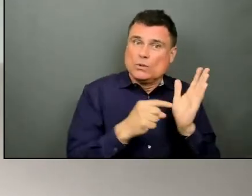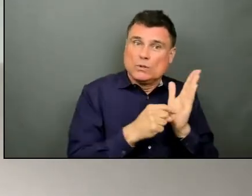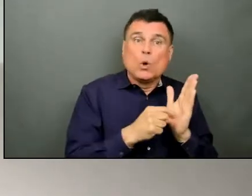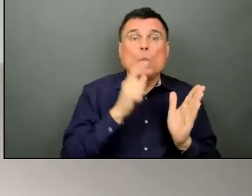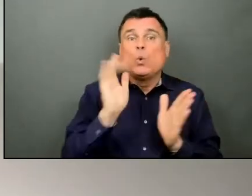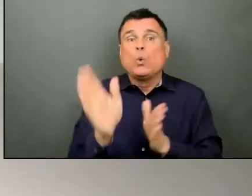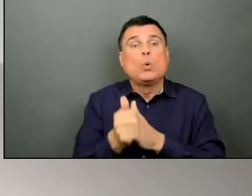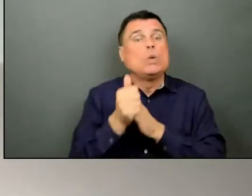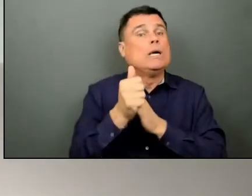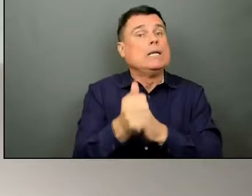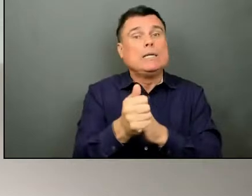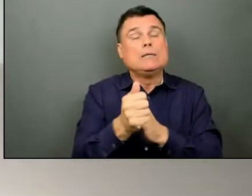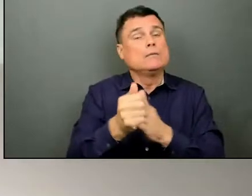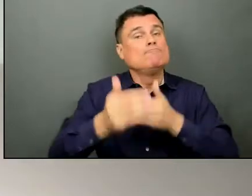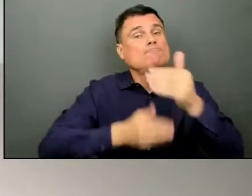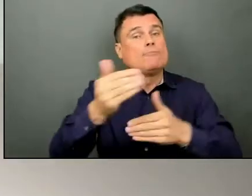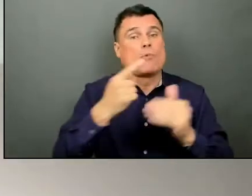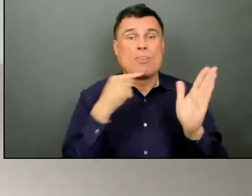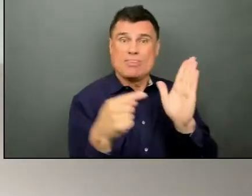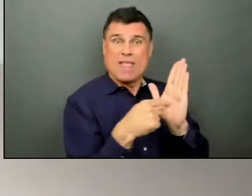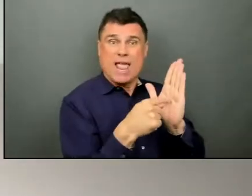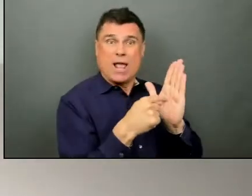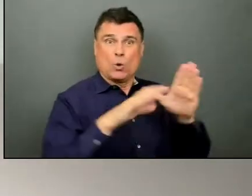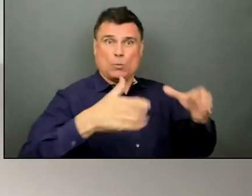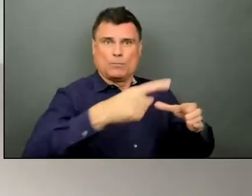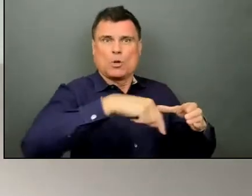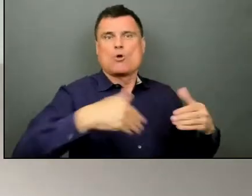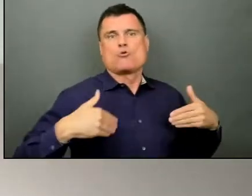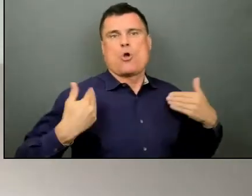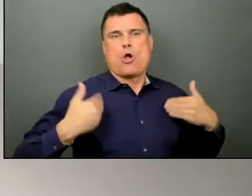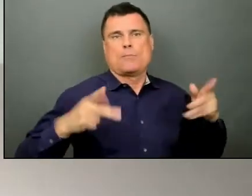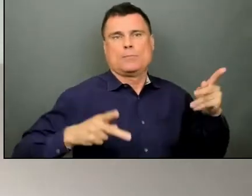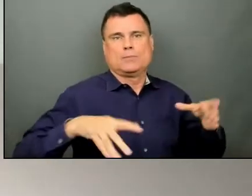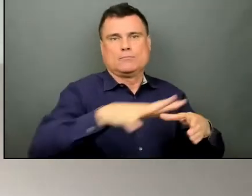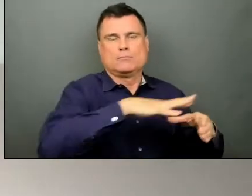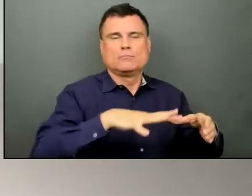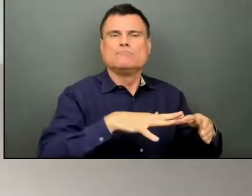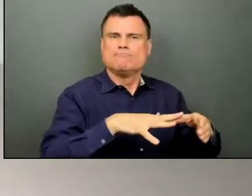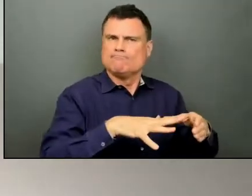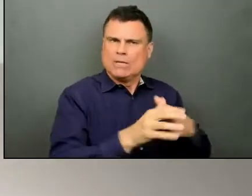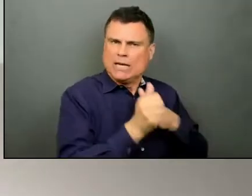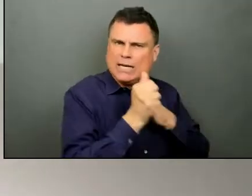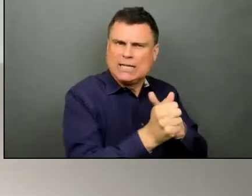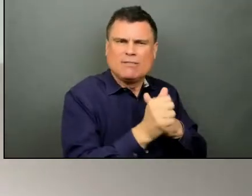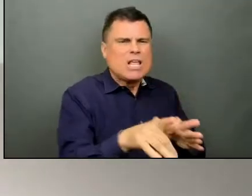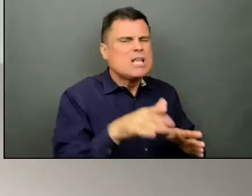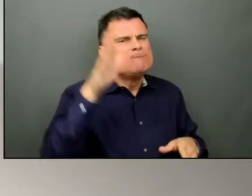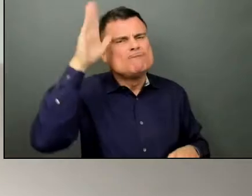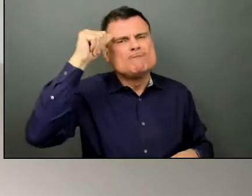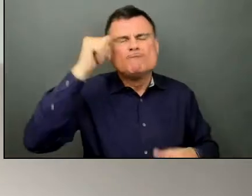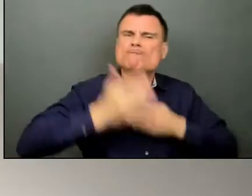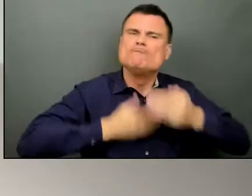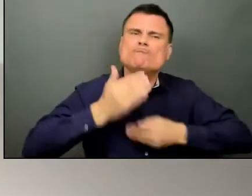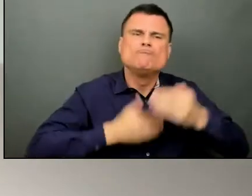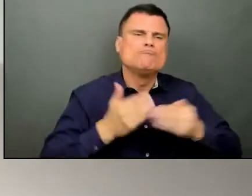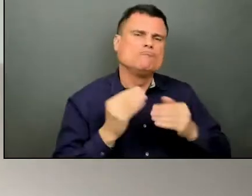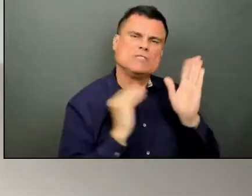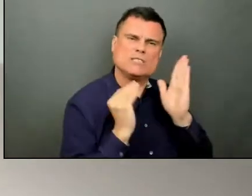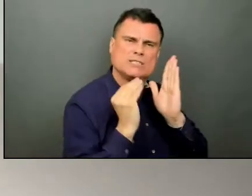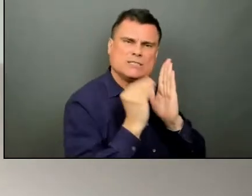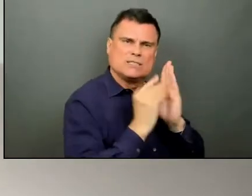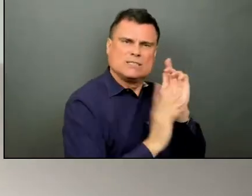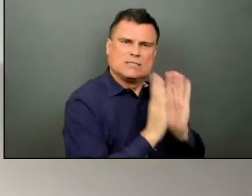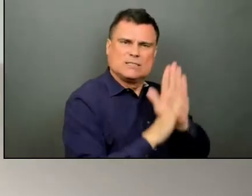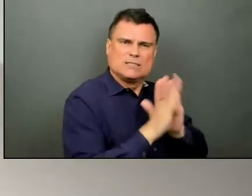incredibly dedicated group of young people who have worked with a small but mighty organization called Freshwork Studios